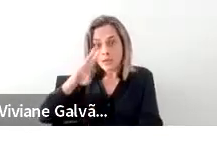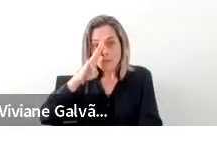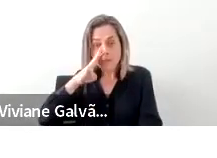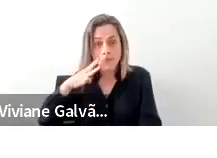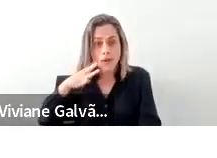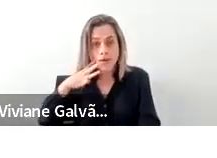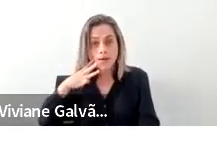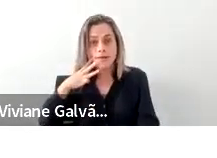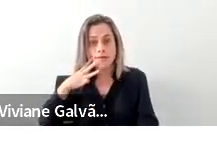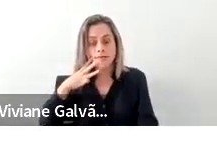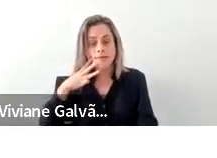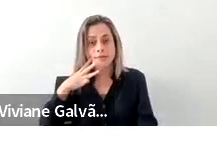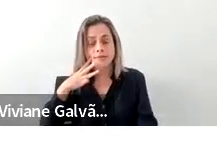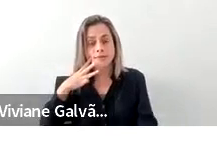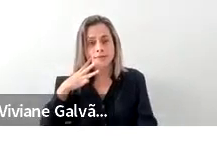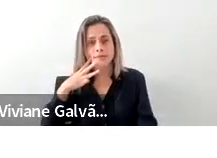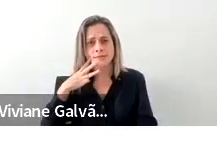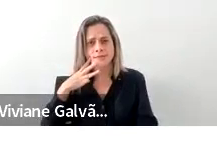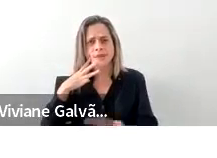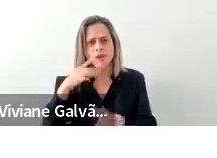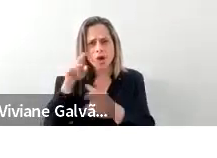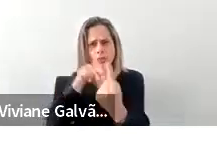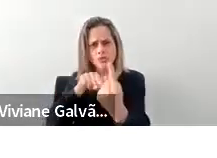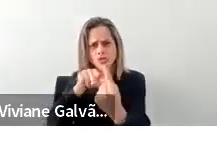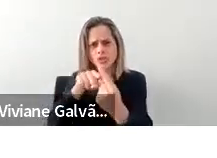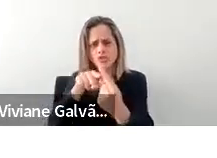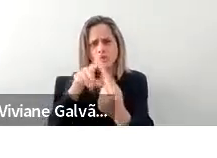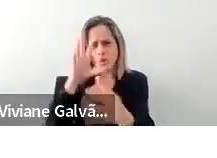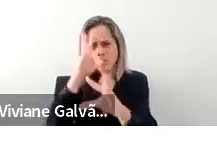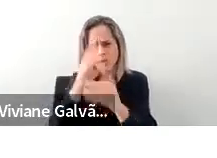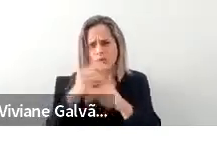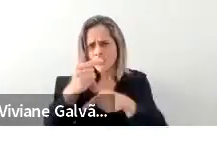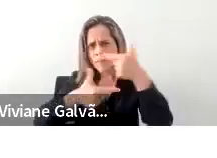particular crazy and absurd forms that